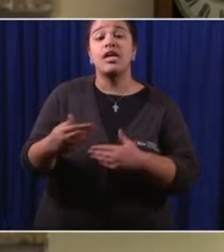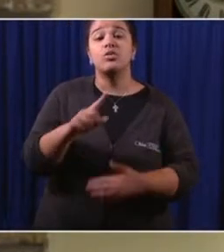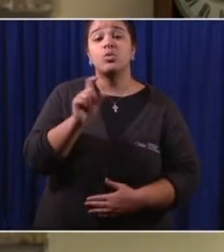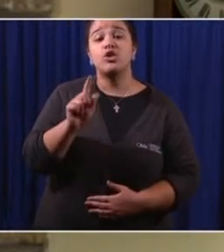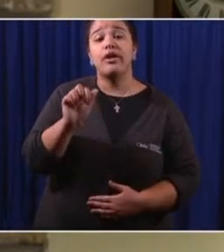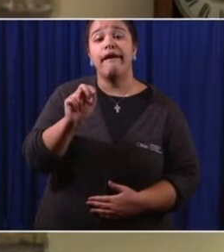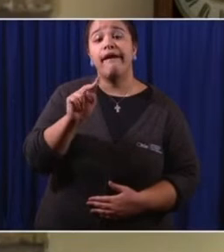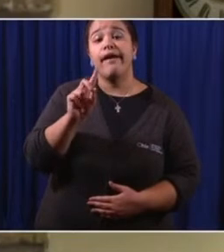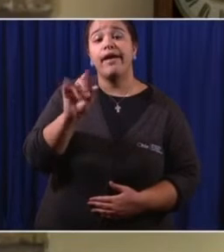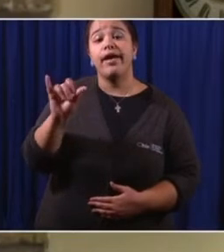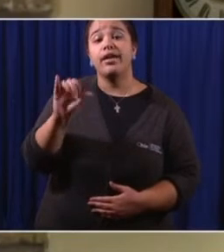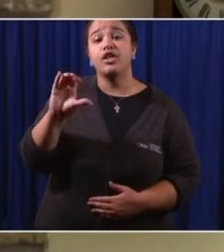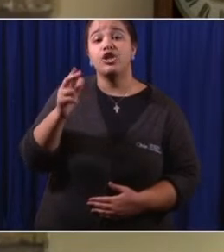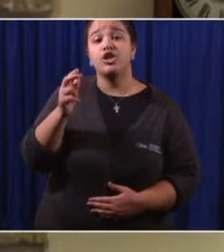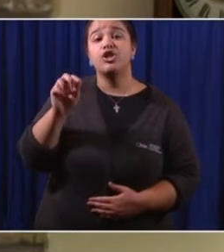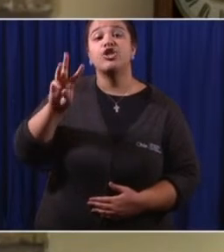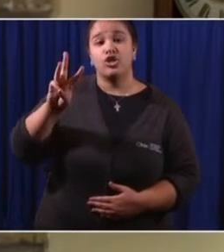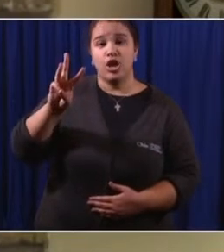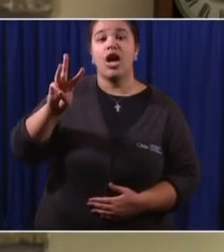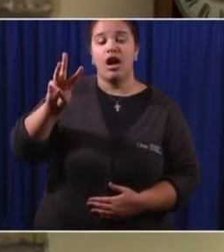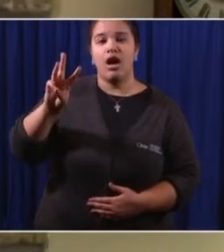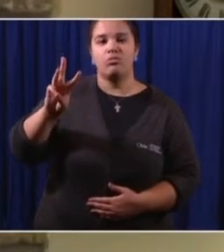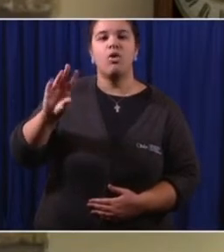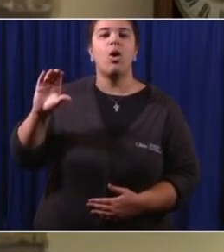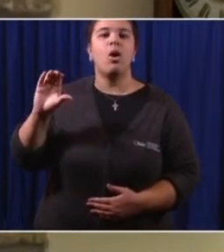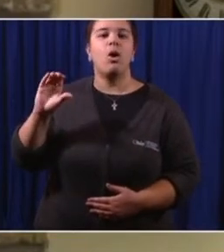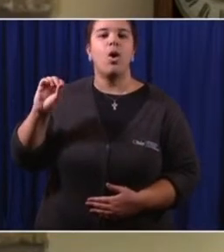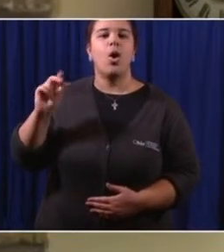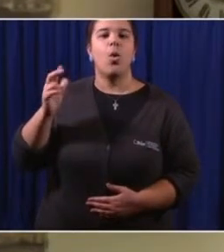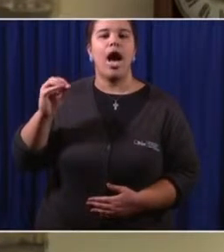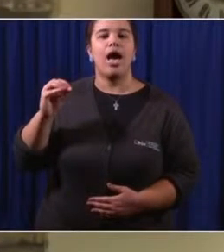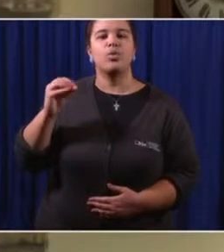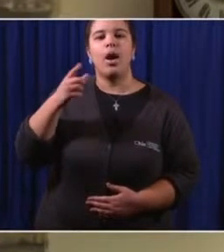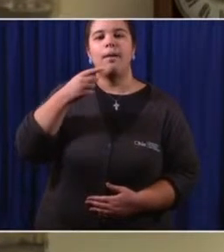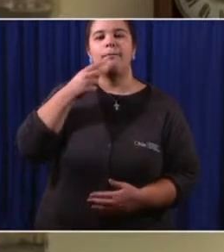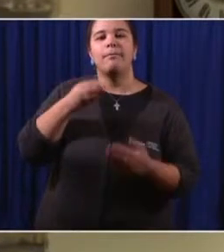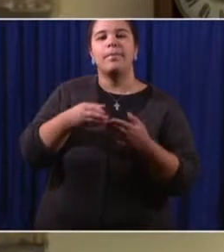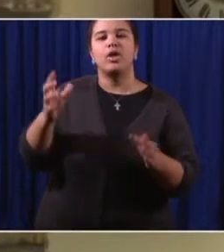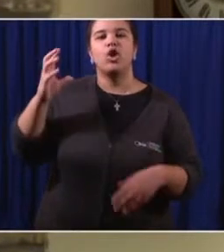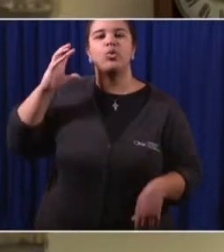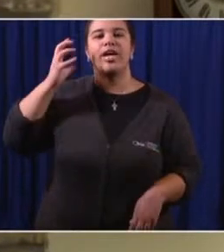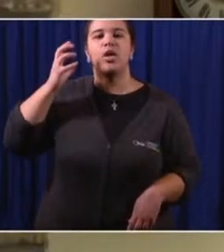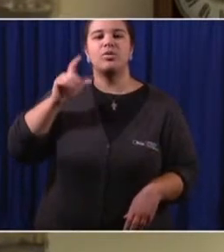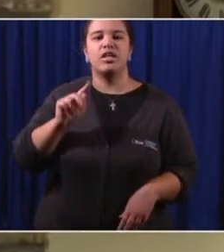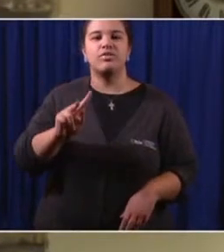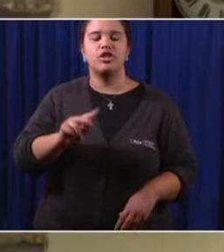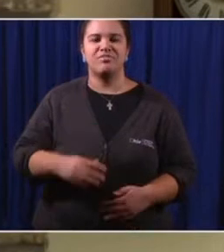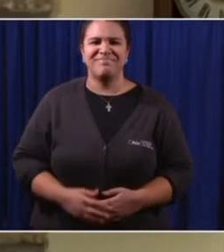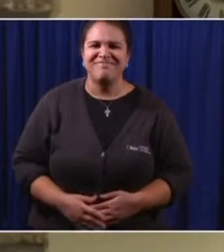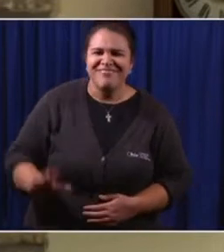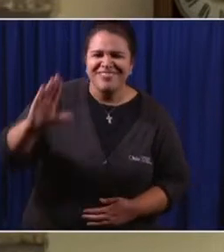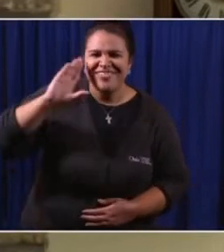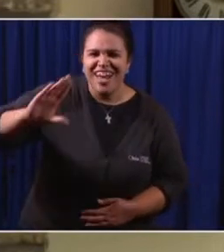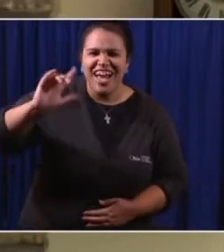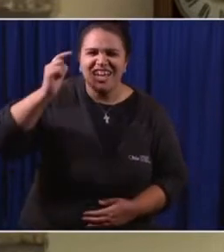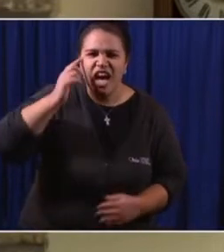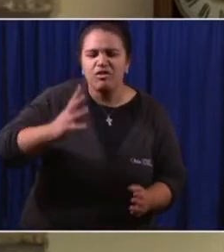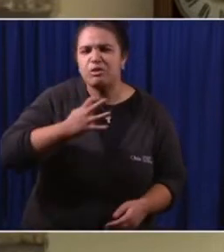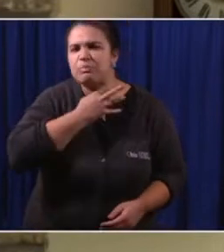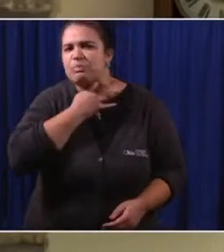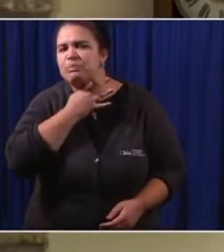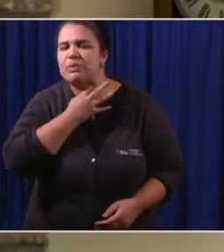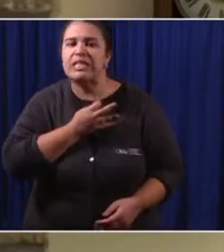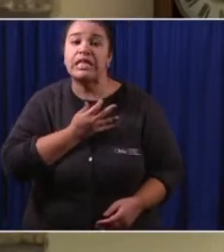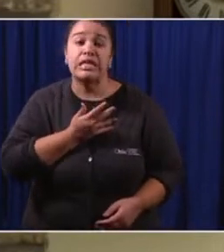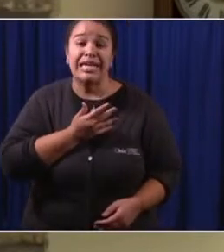and Television. Andy. Hi, Governor. Just wanted to ask about just your take on the latest lawsuit